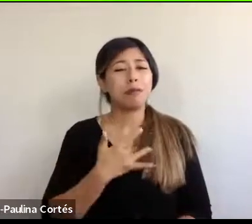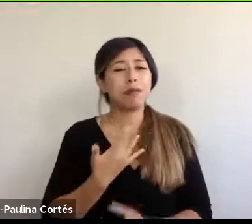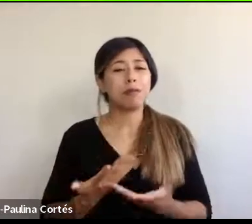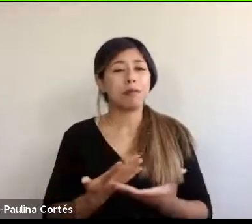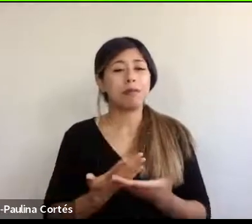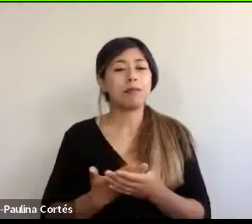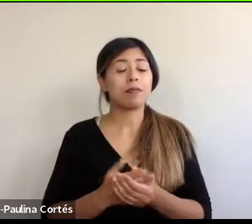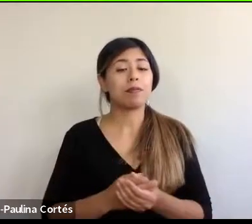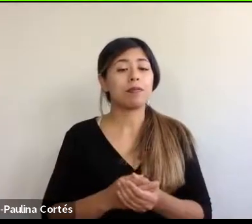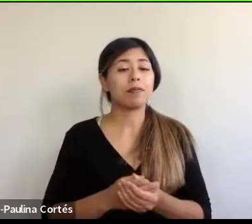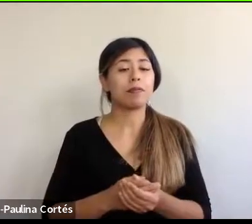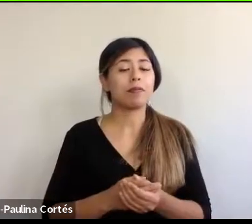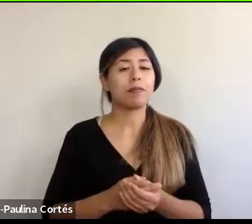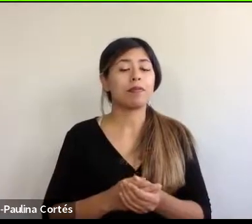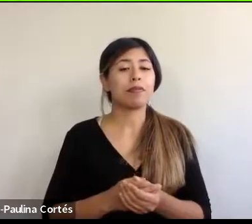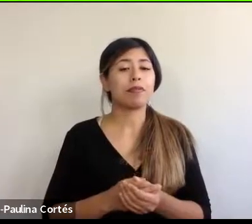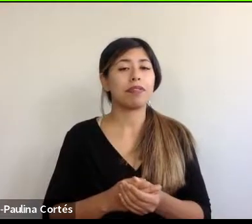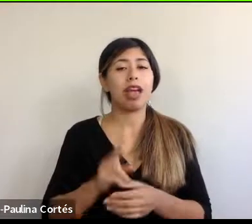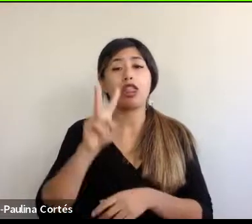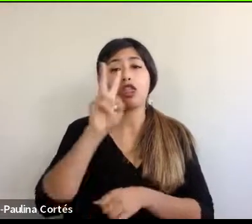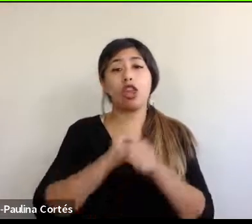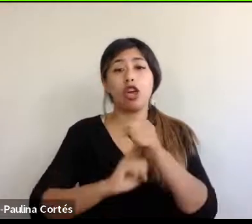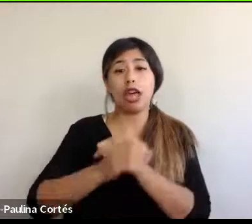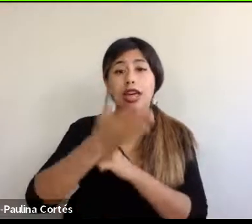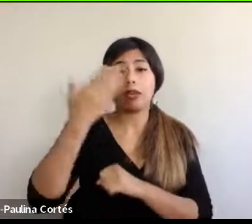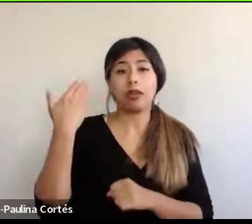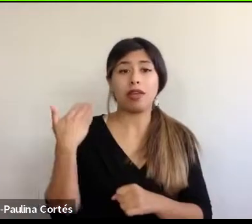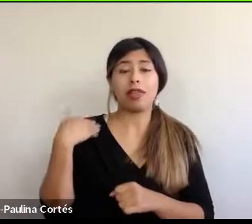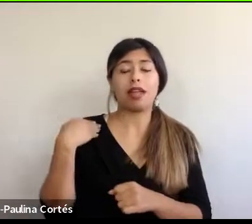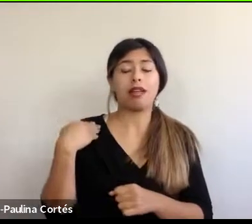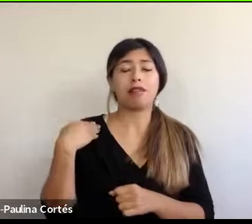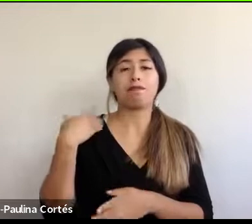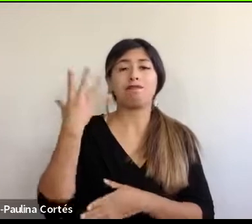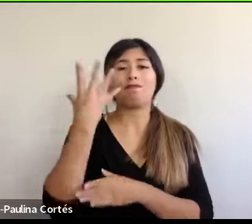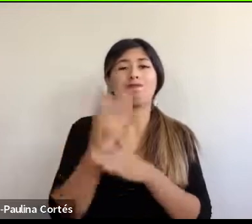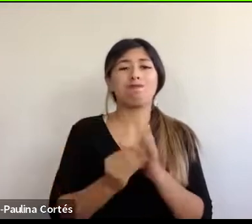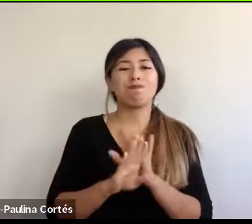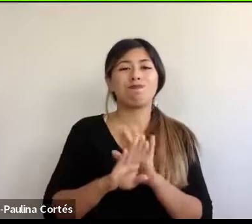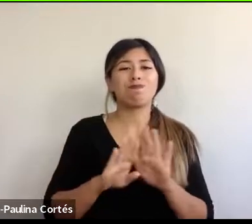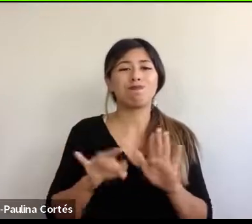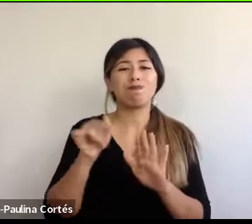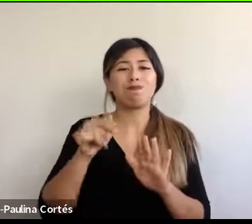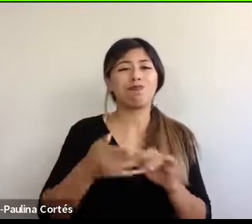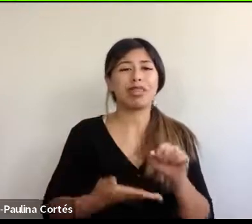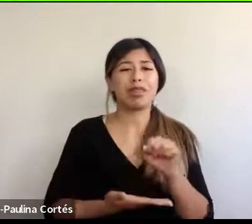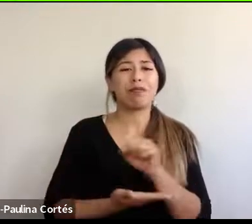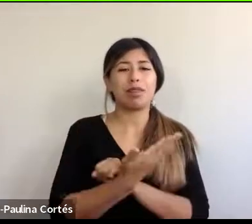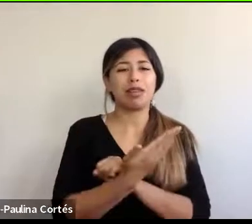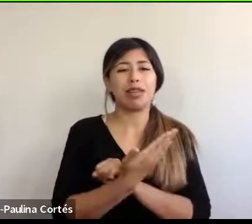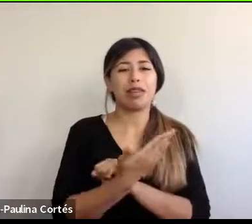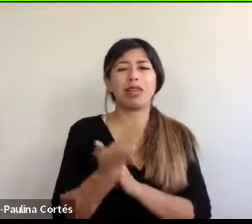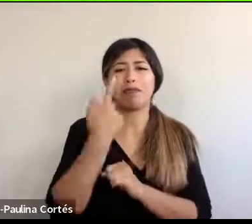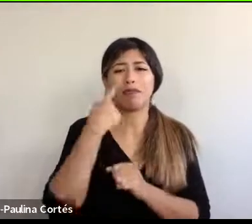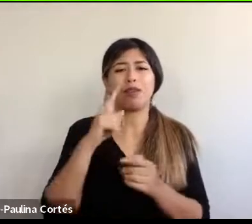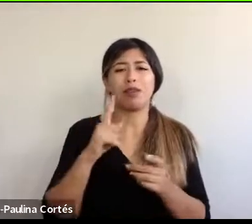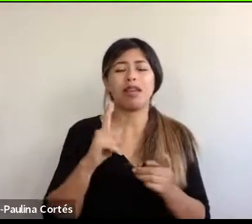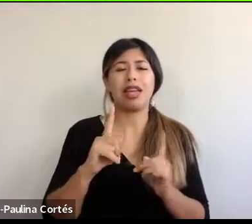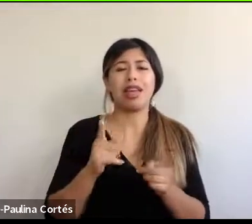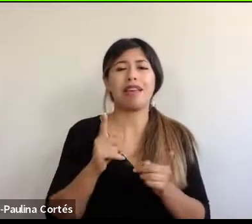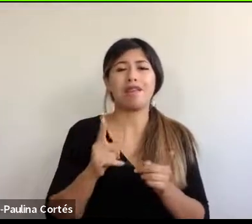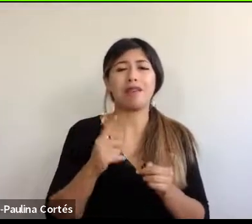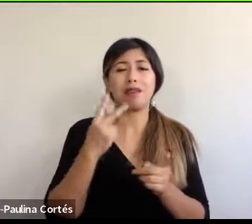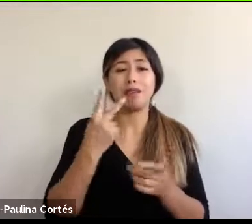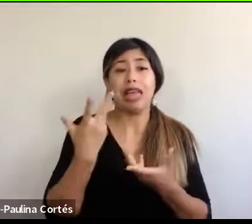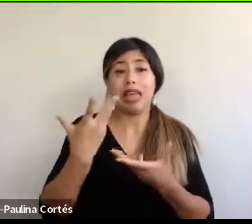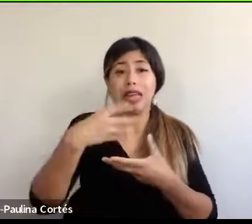we'll keep doing this every year and it will expand. So if you're a filmmaker out there watching and you wanna take part in the rough cut sessions, please keep track